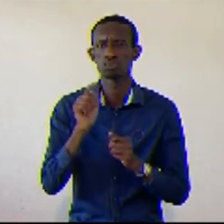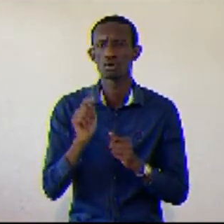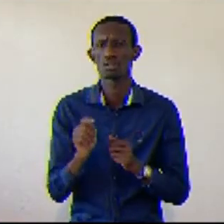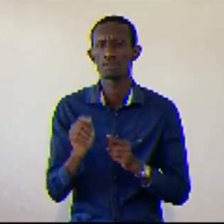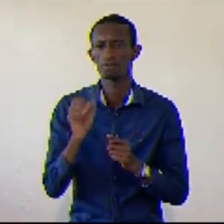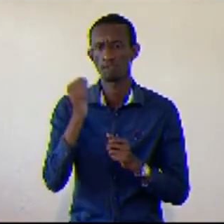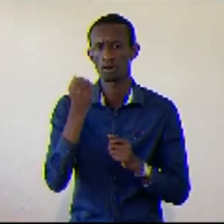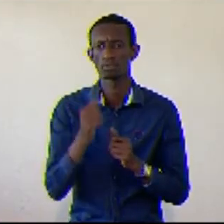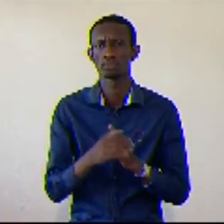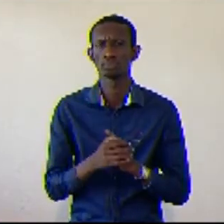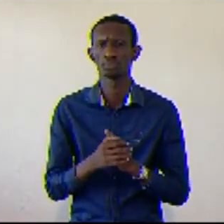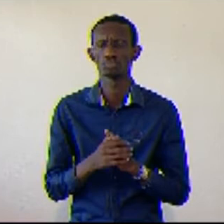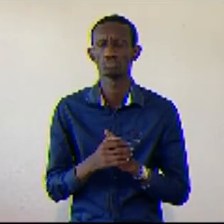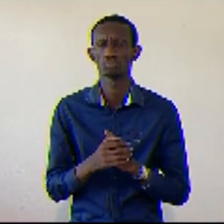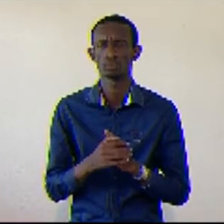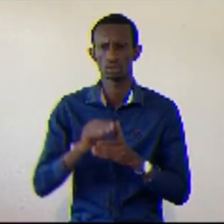approximation.